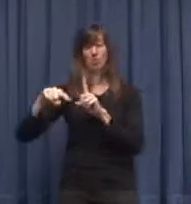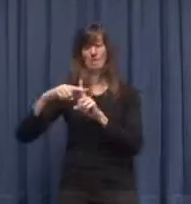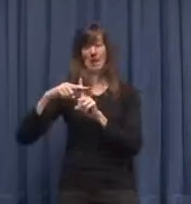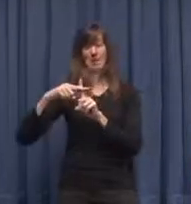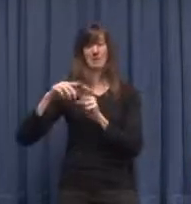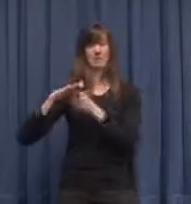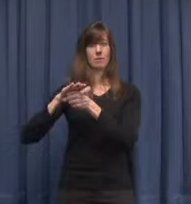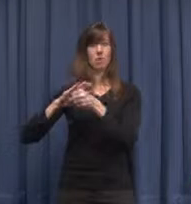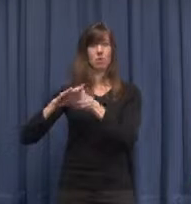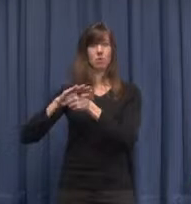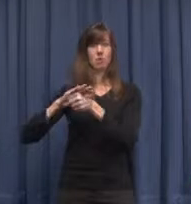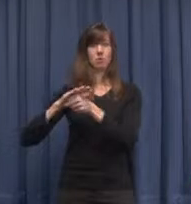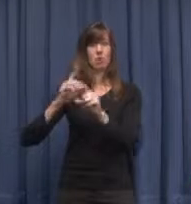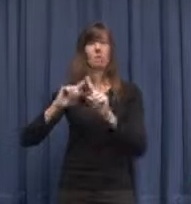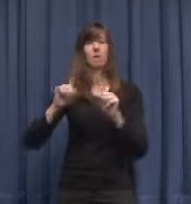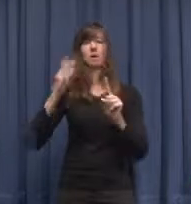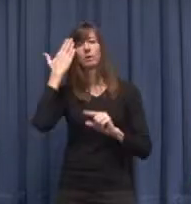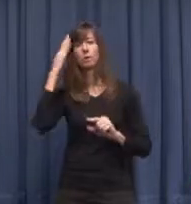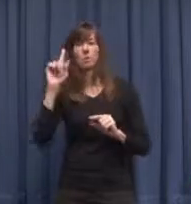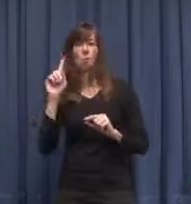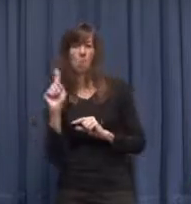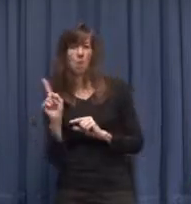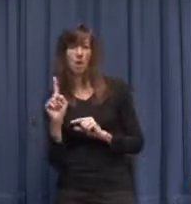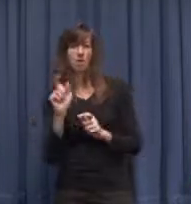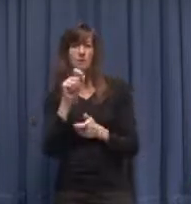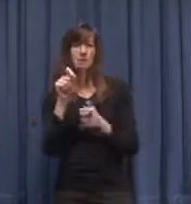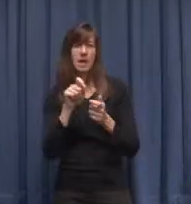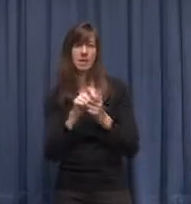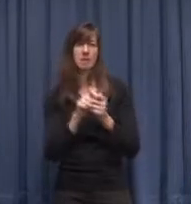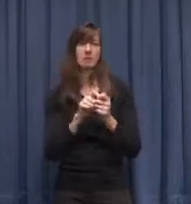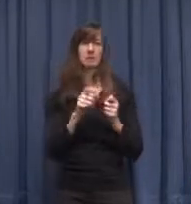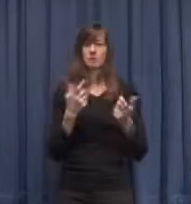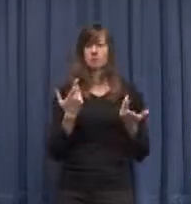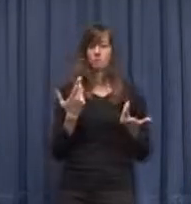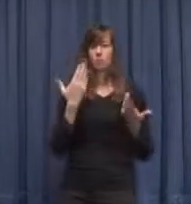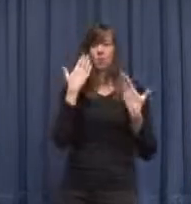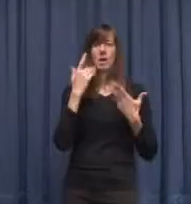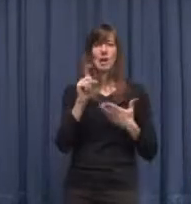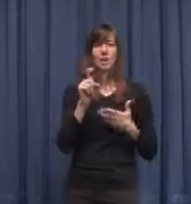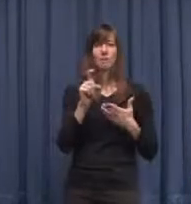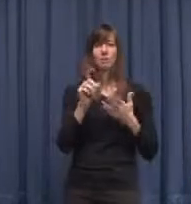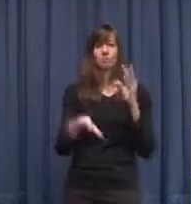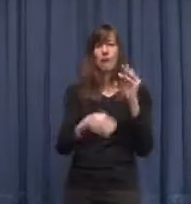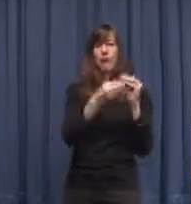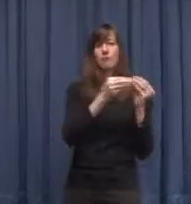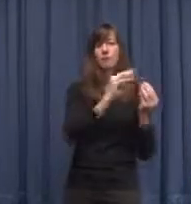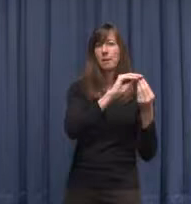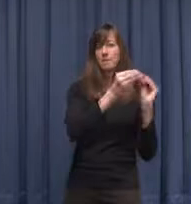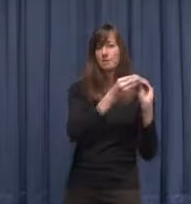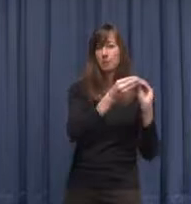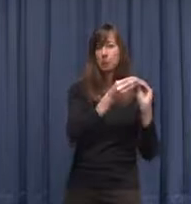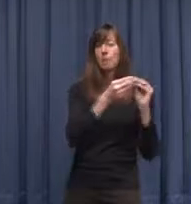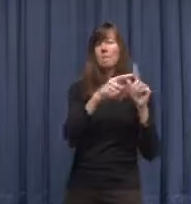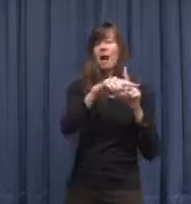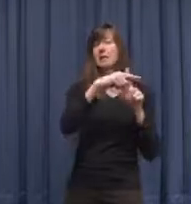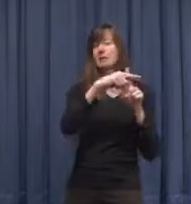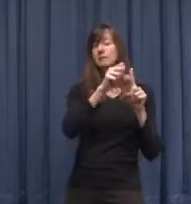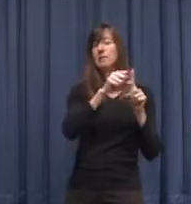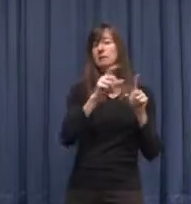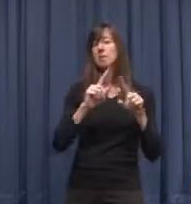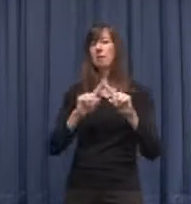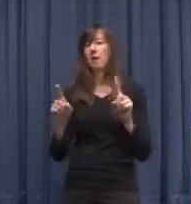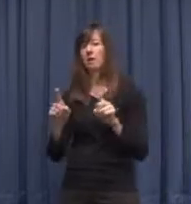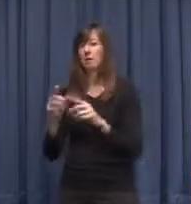count that, but not attribute it yet until we can do the investigation to place that. So that's really what that unknown